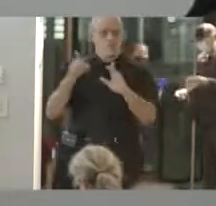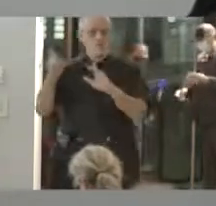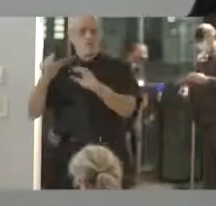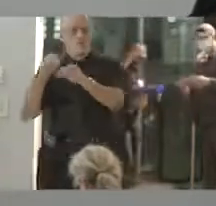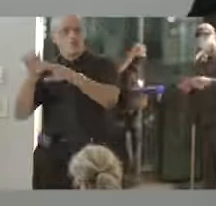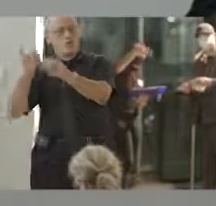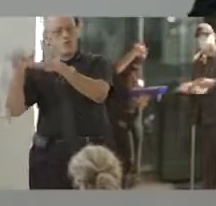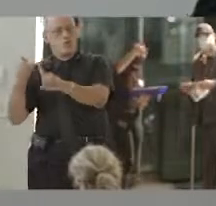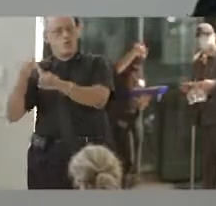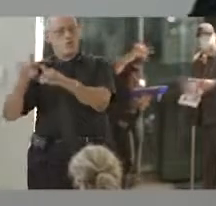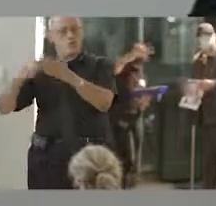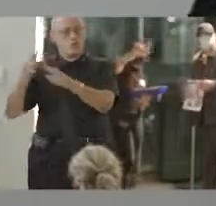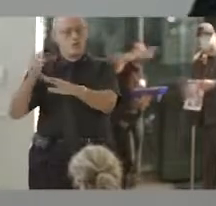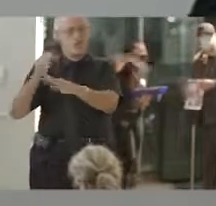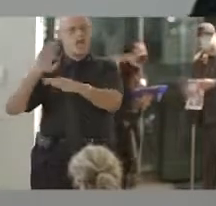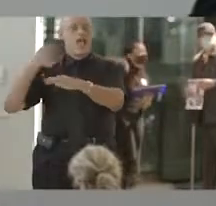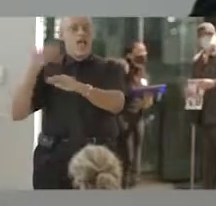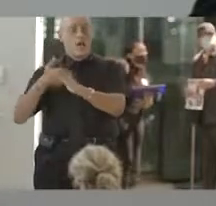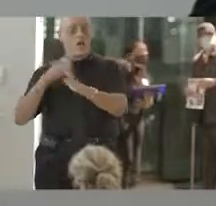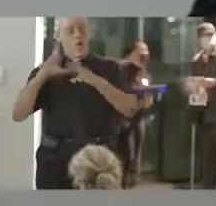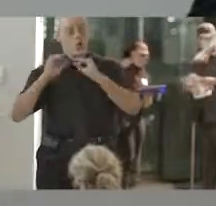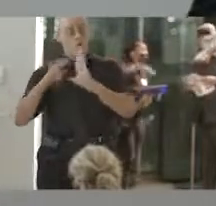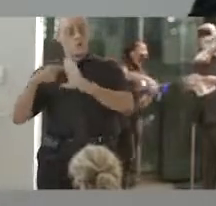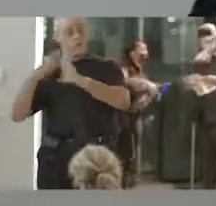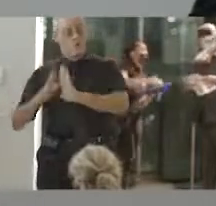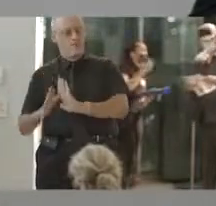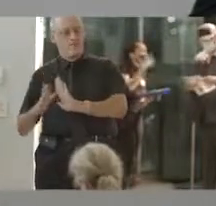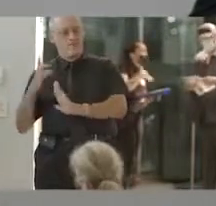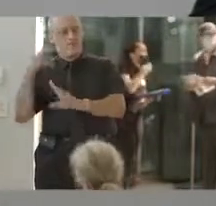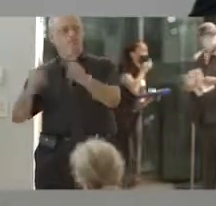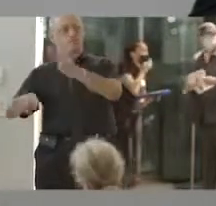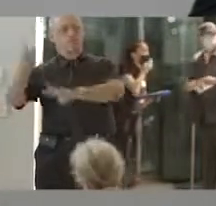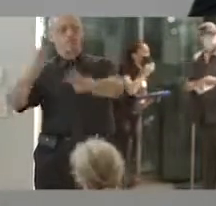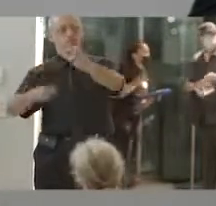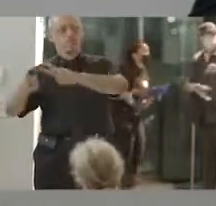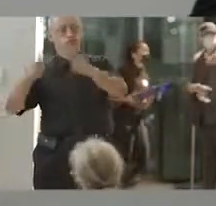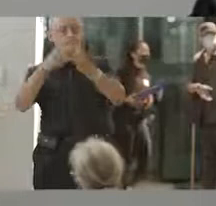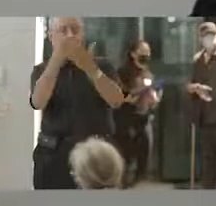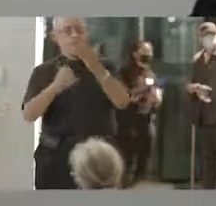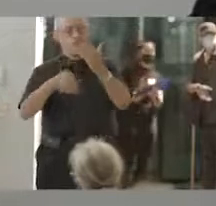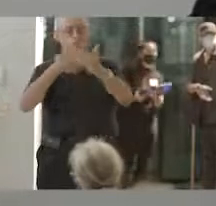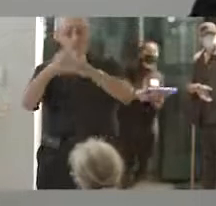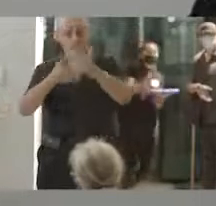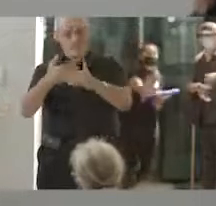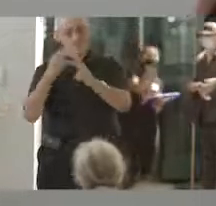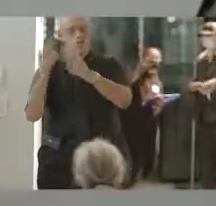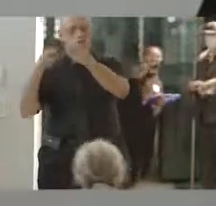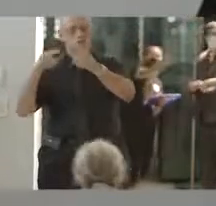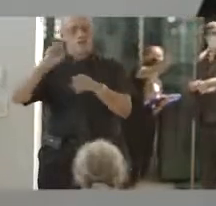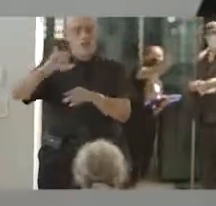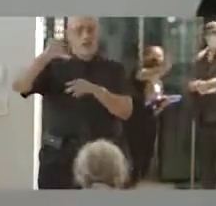acts as the authority's owner's rep and really kind of oversees the design process and the